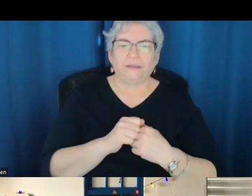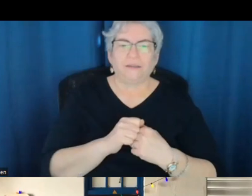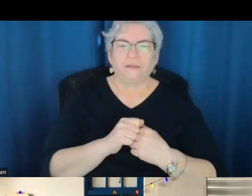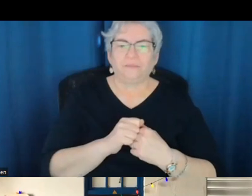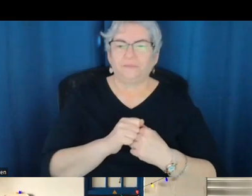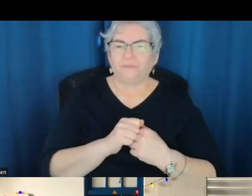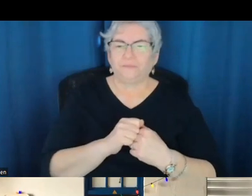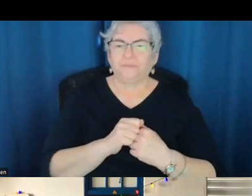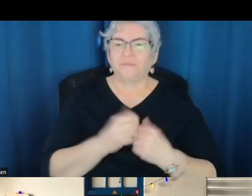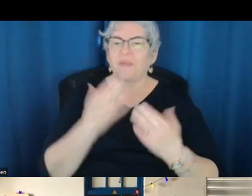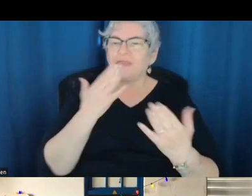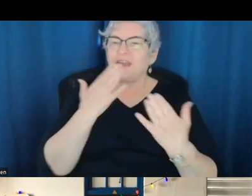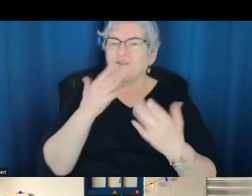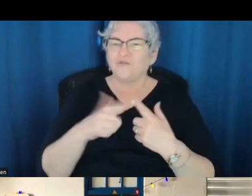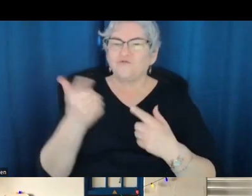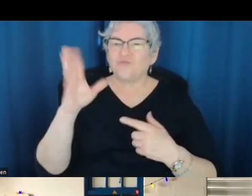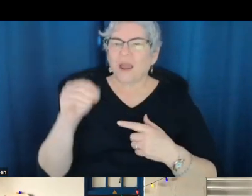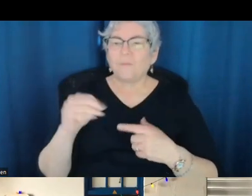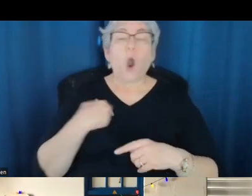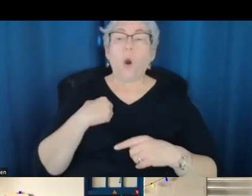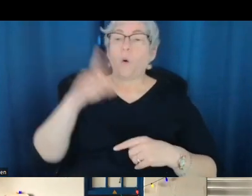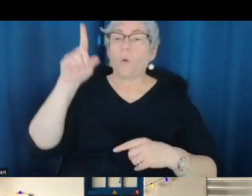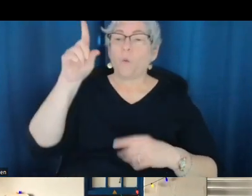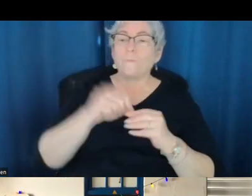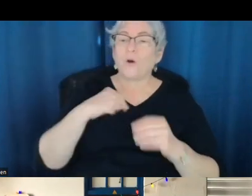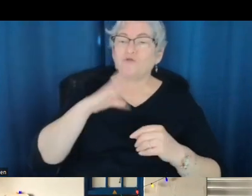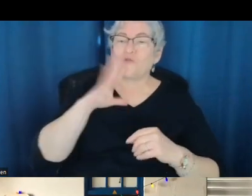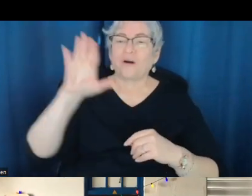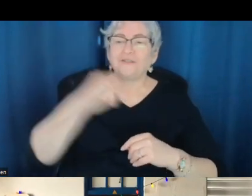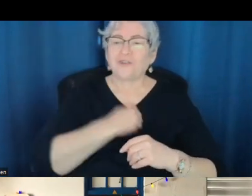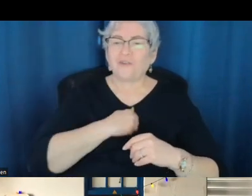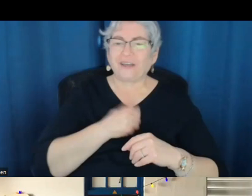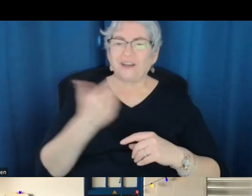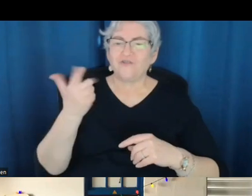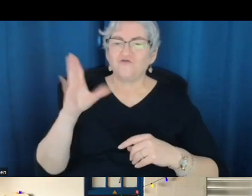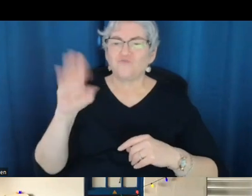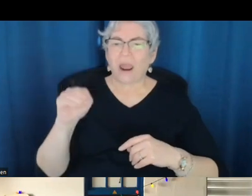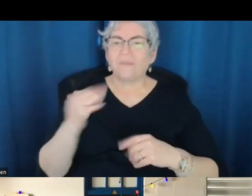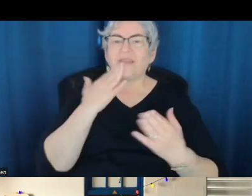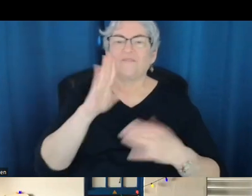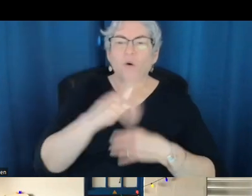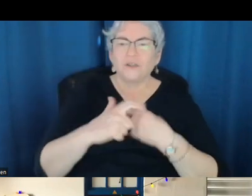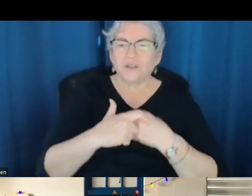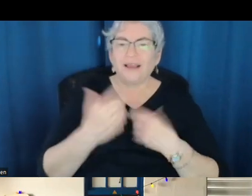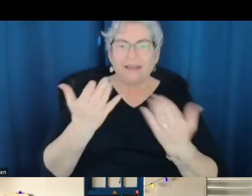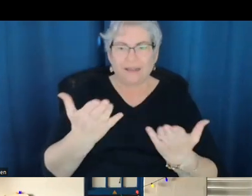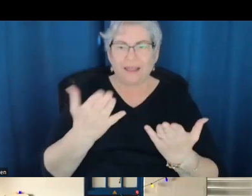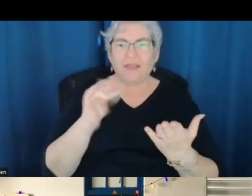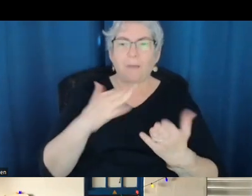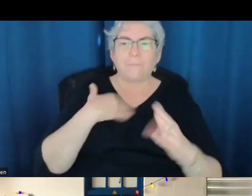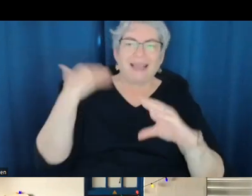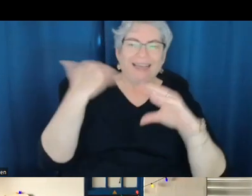Thanks, Graham. For your time today. Oh, one more. Oh, sure. Sorry. No. Thank you for your time today. Here's my